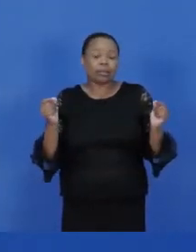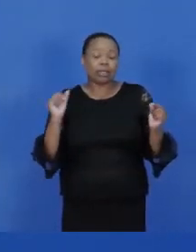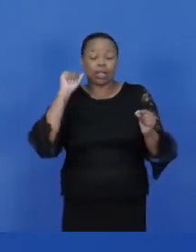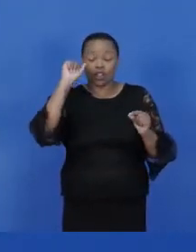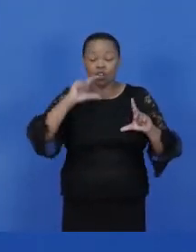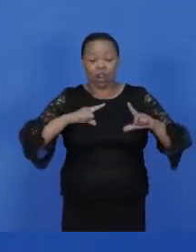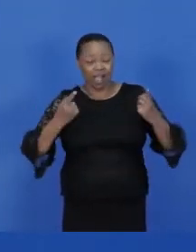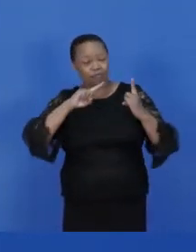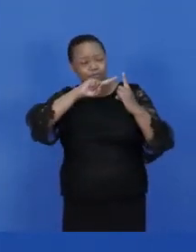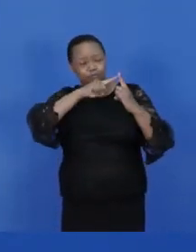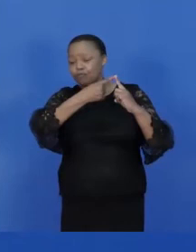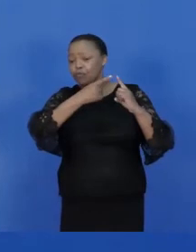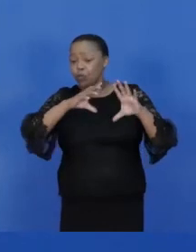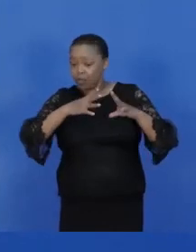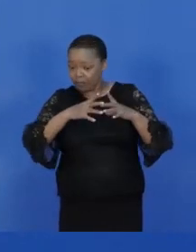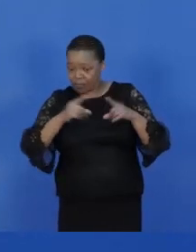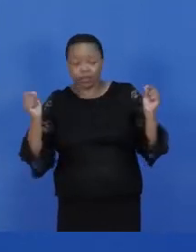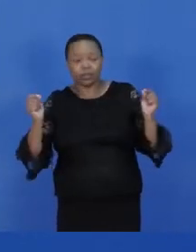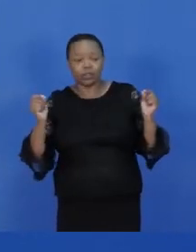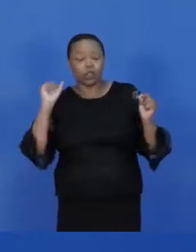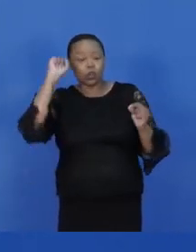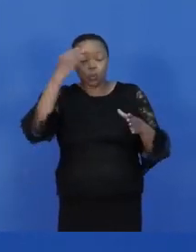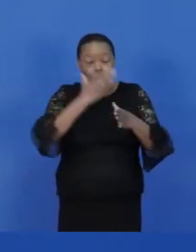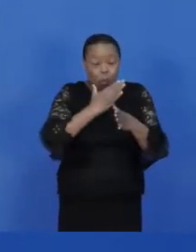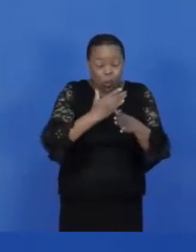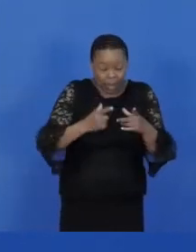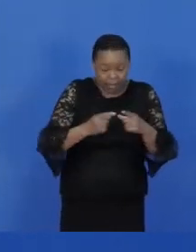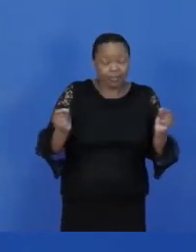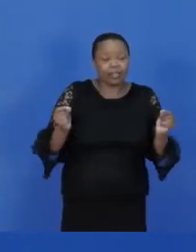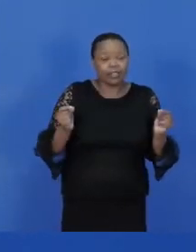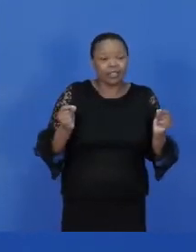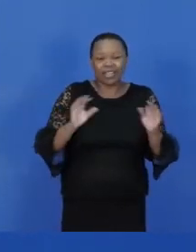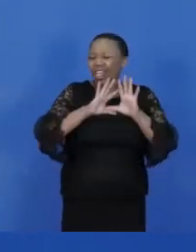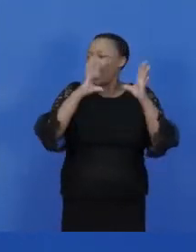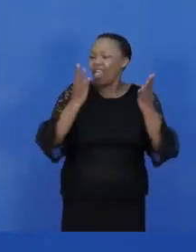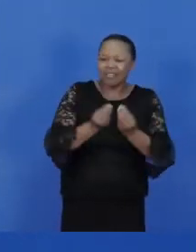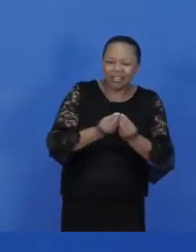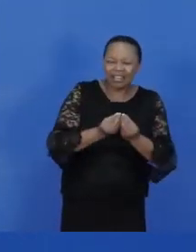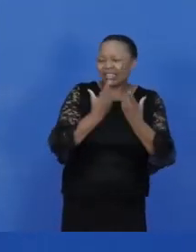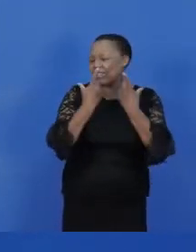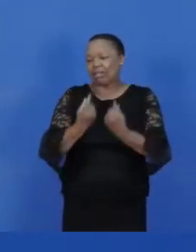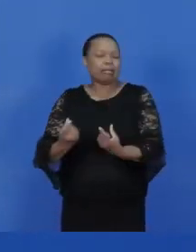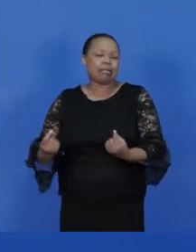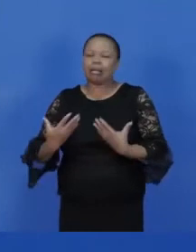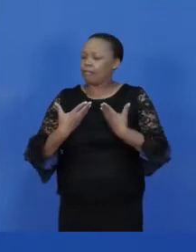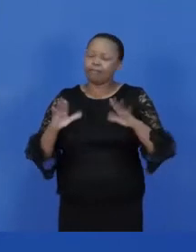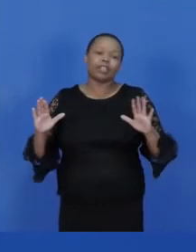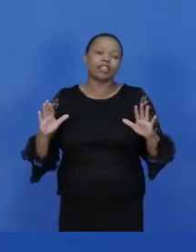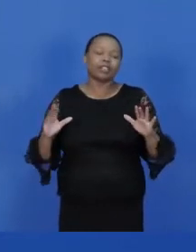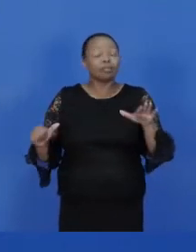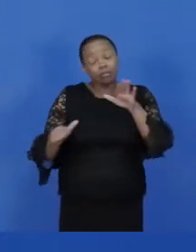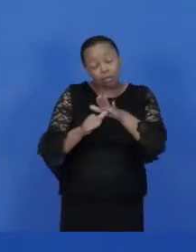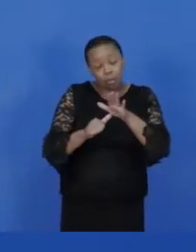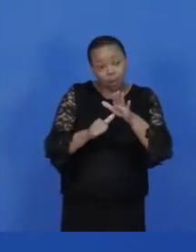you have fulfilled your purpose. You have done all your assignment and everything is said and done. And so it is important